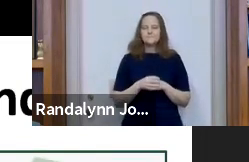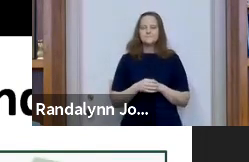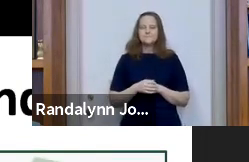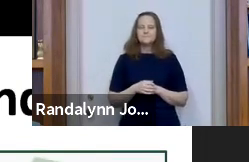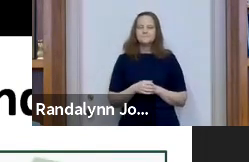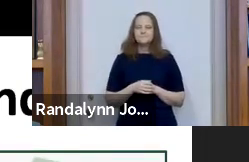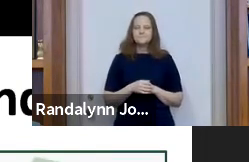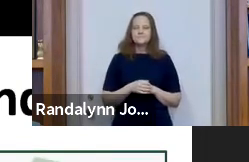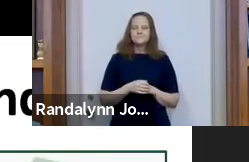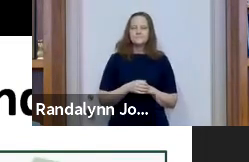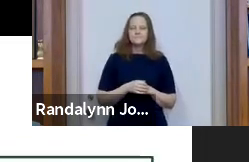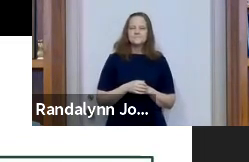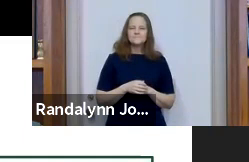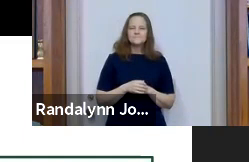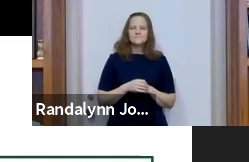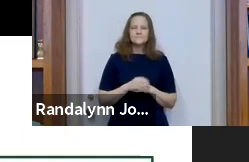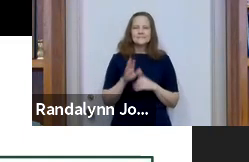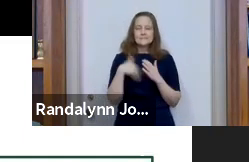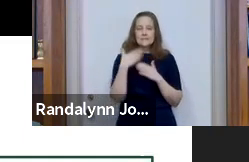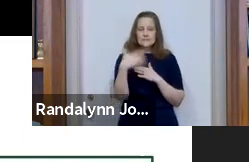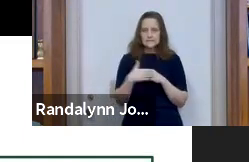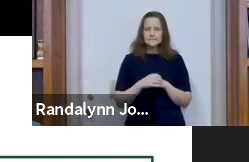Next slide.